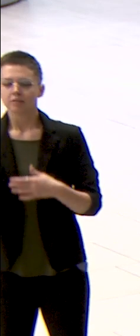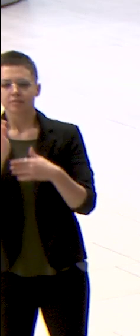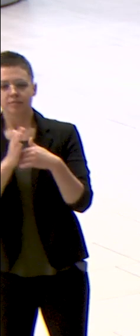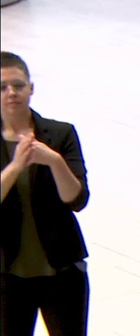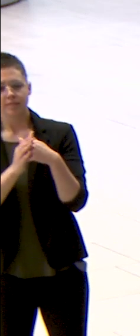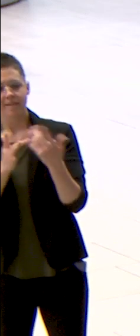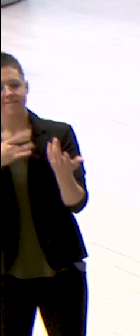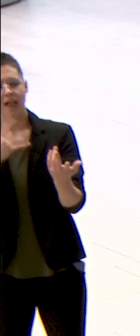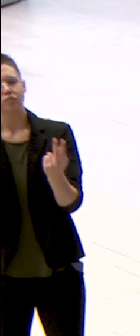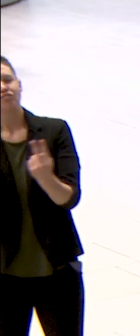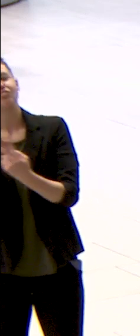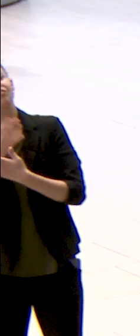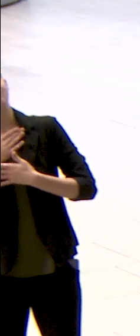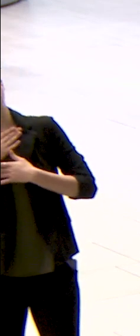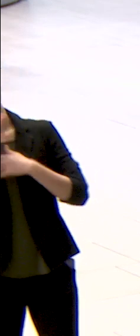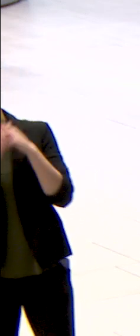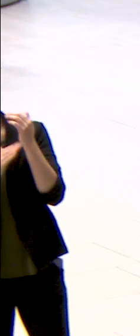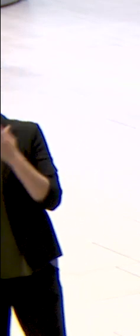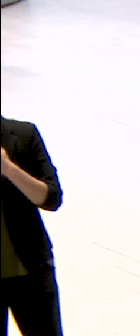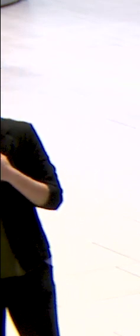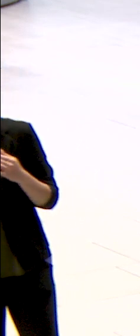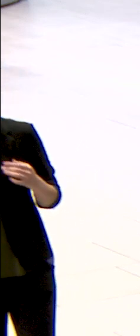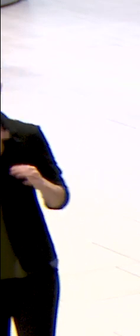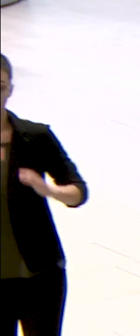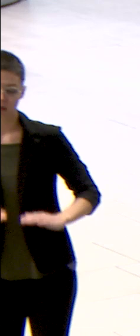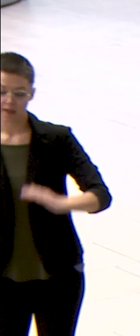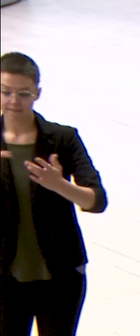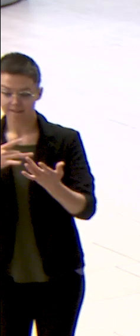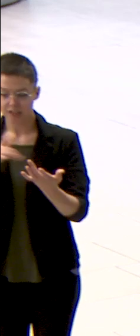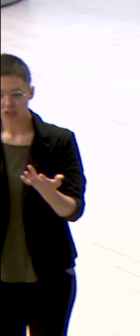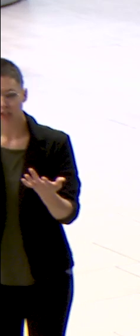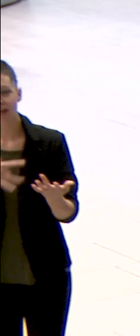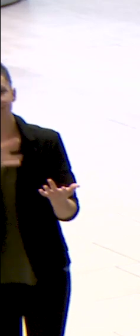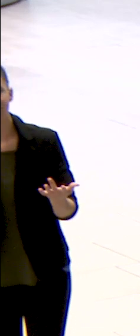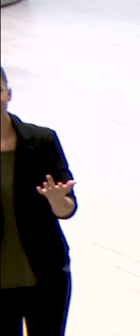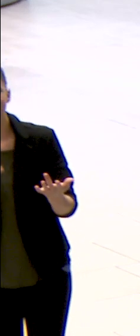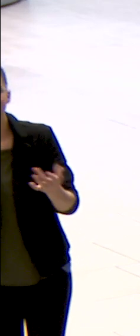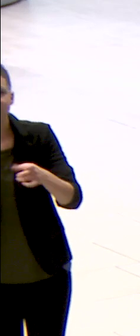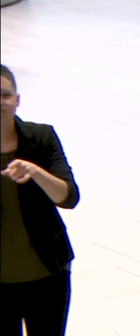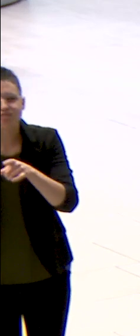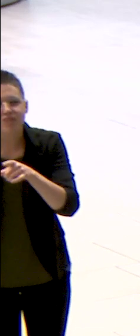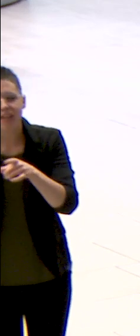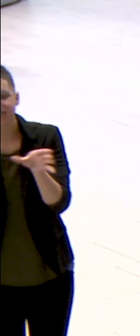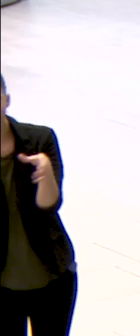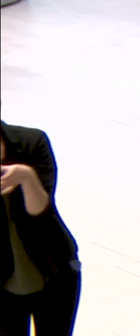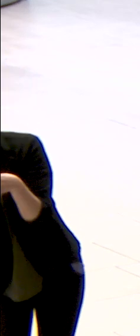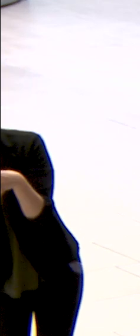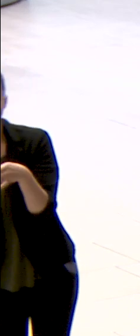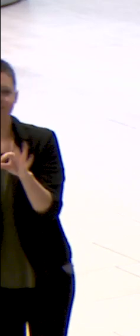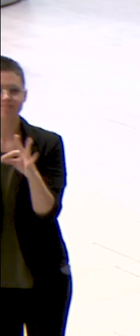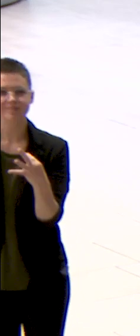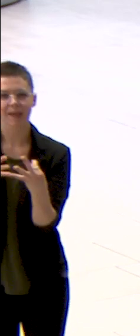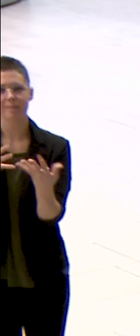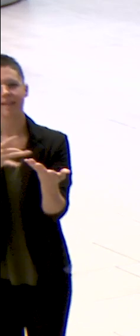in nostalgia. And in our upbringing, we like to say it should feel like that primo, like that cousin at your get together that just like